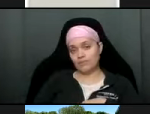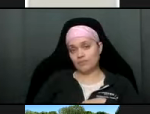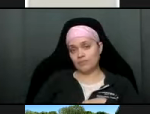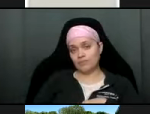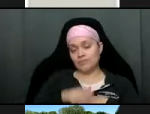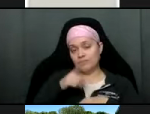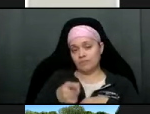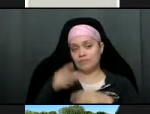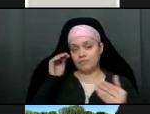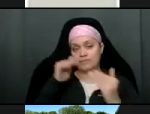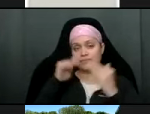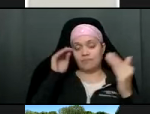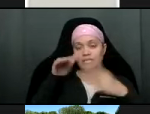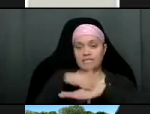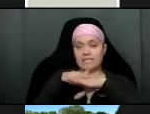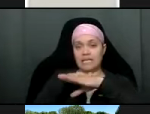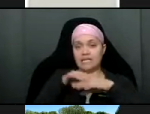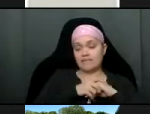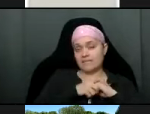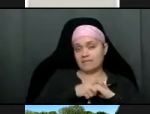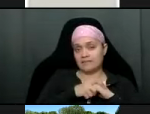And he meets the natives.